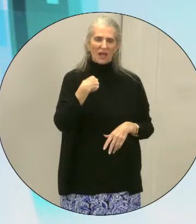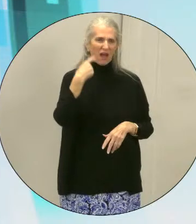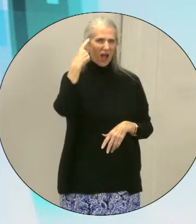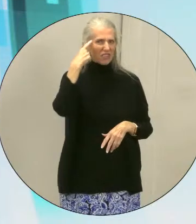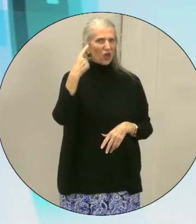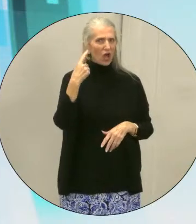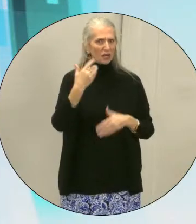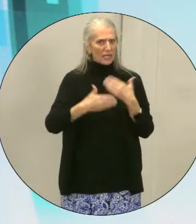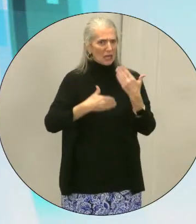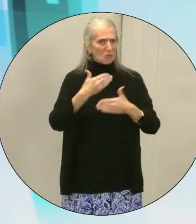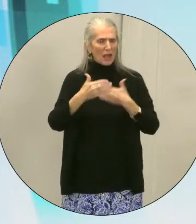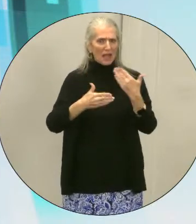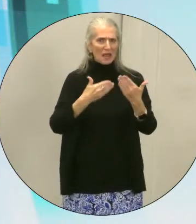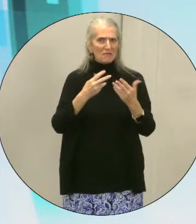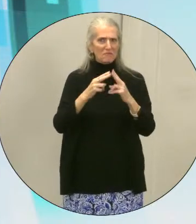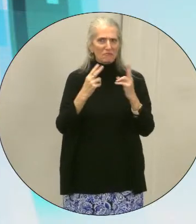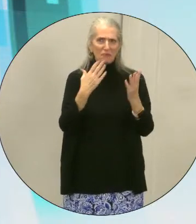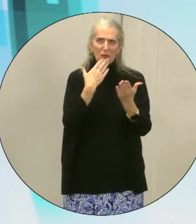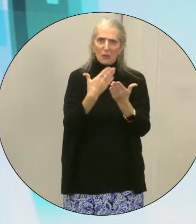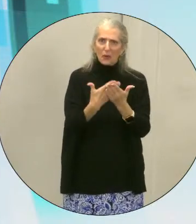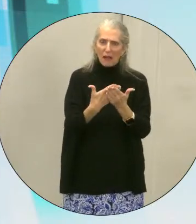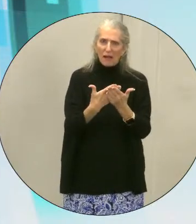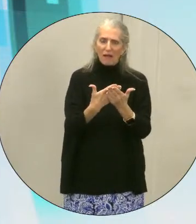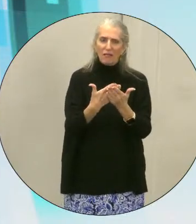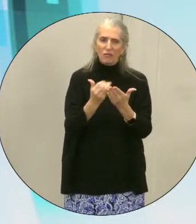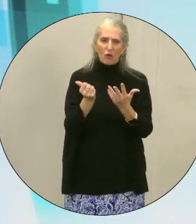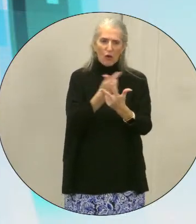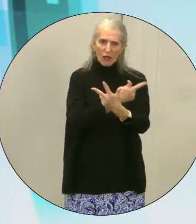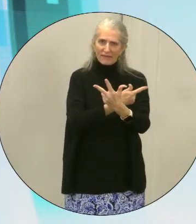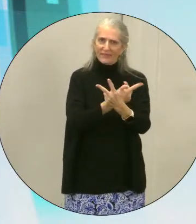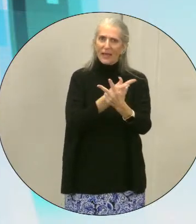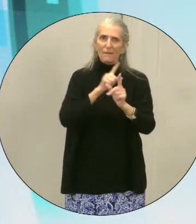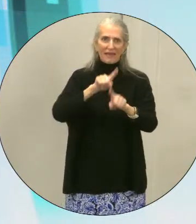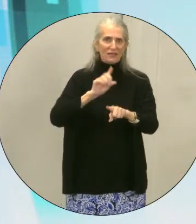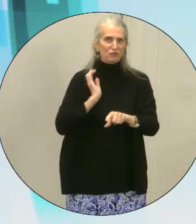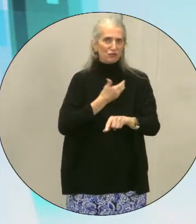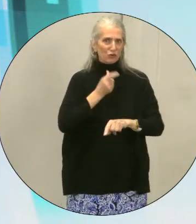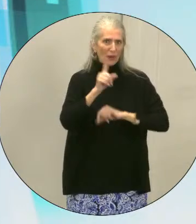went very well. All of them answered our questions.